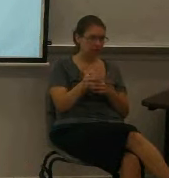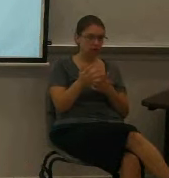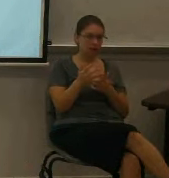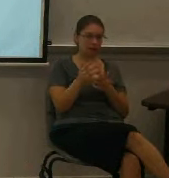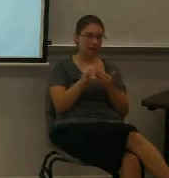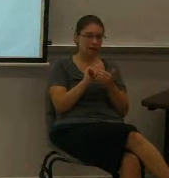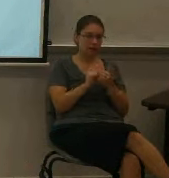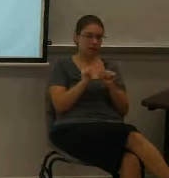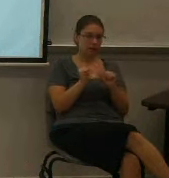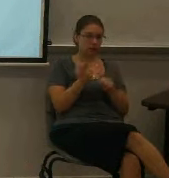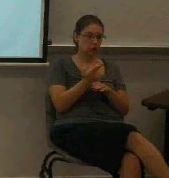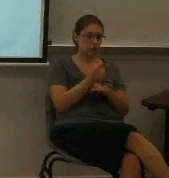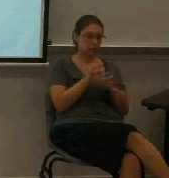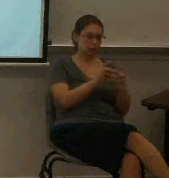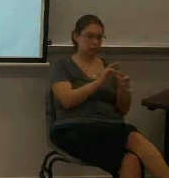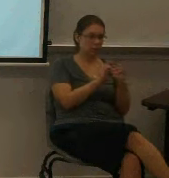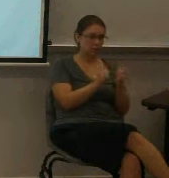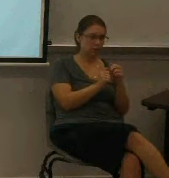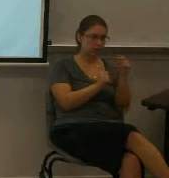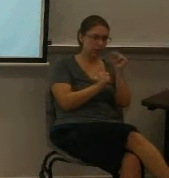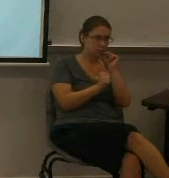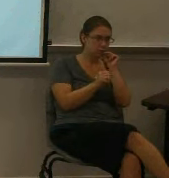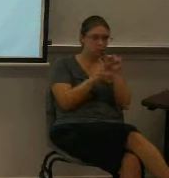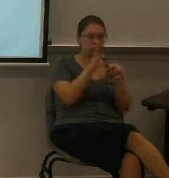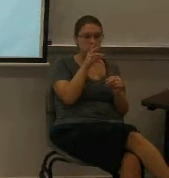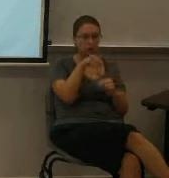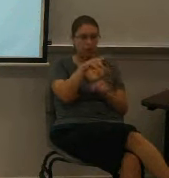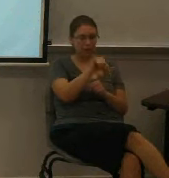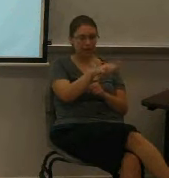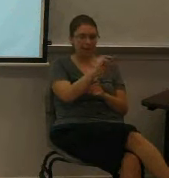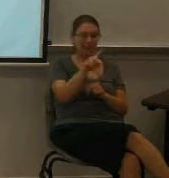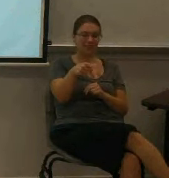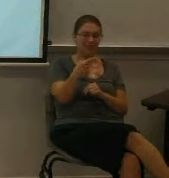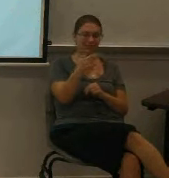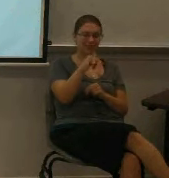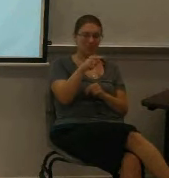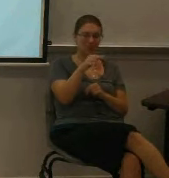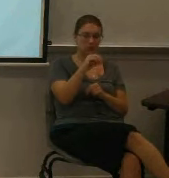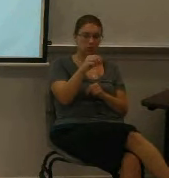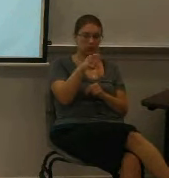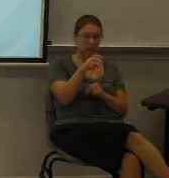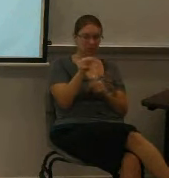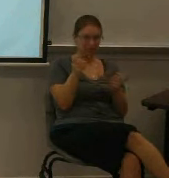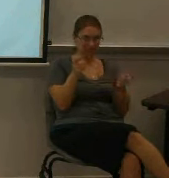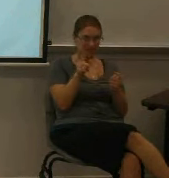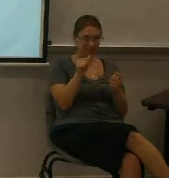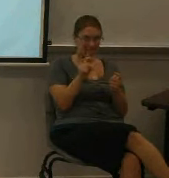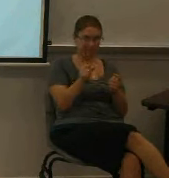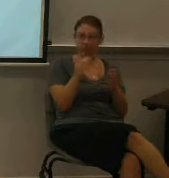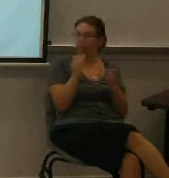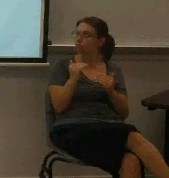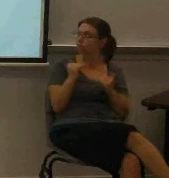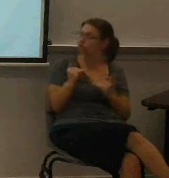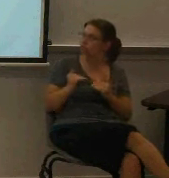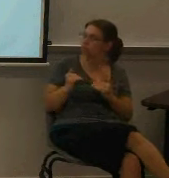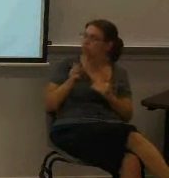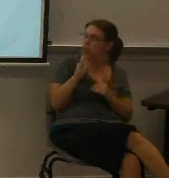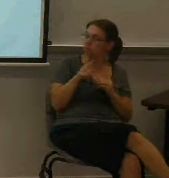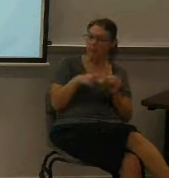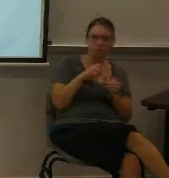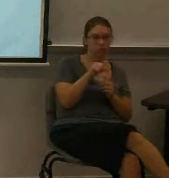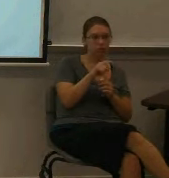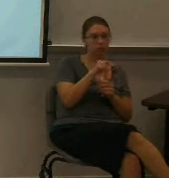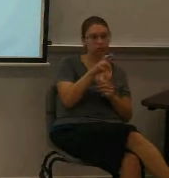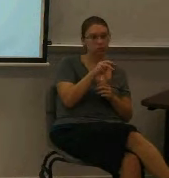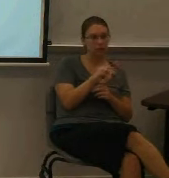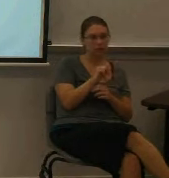how we can use relationships between nutrients, water quality, and phytoplankton to manage lakes, mitigating lake eutrophication, and then talk about streams and